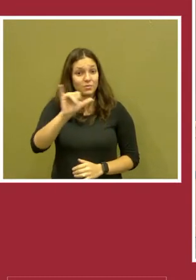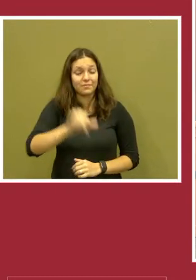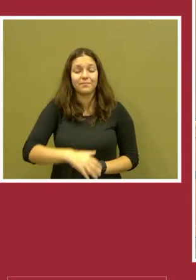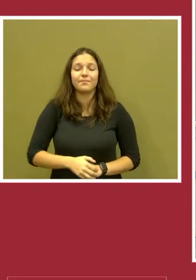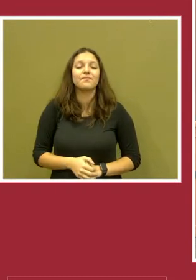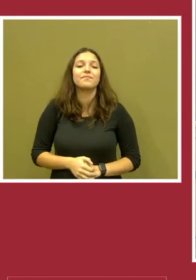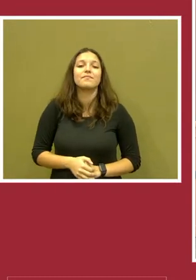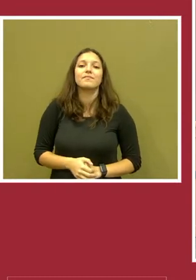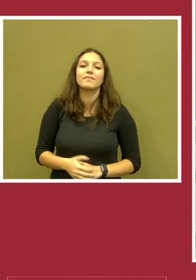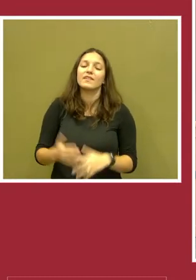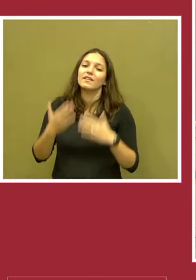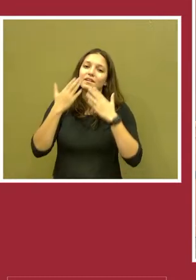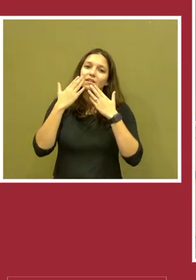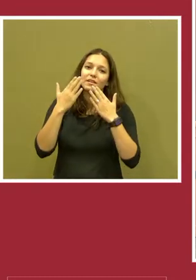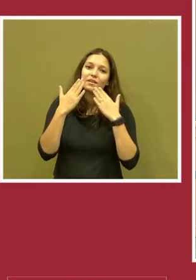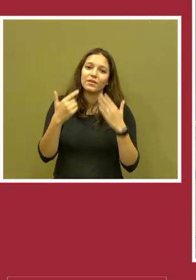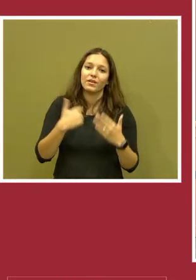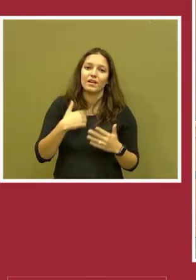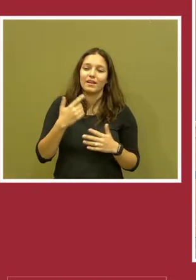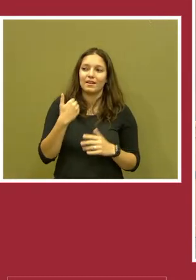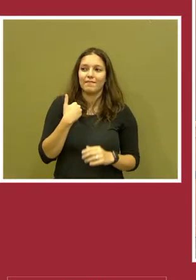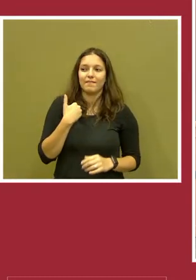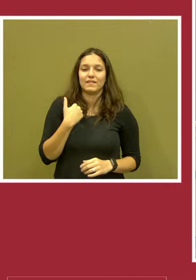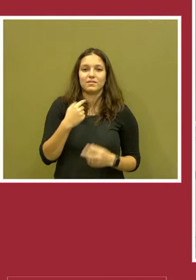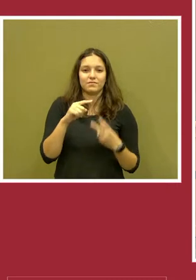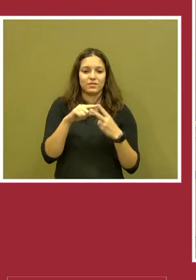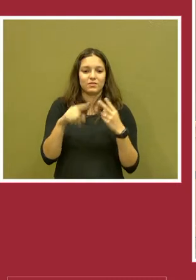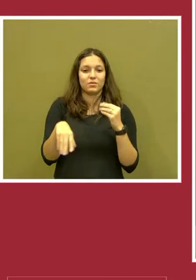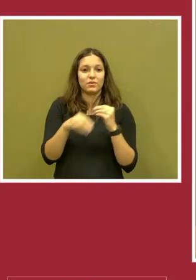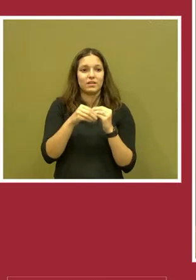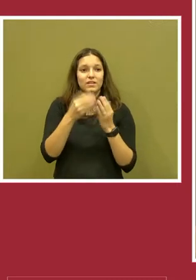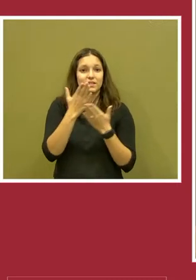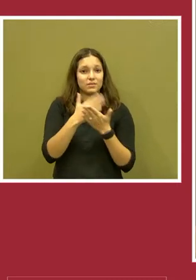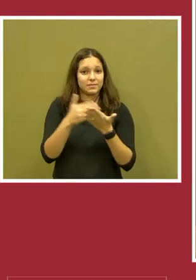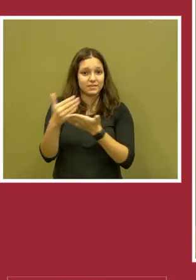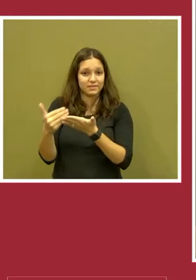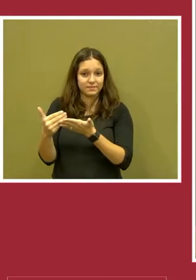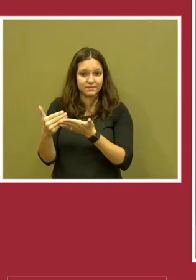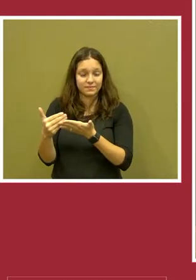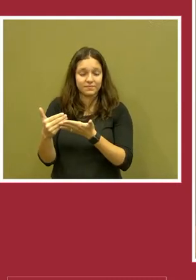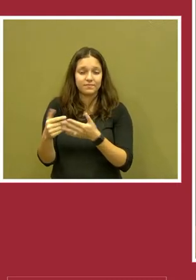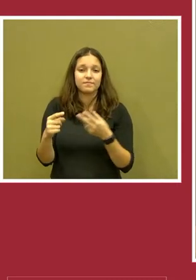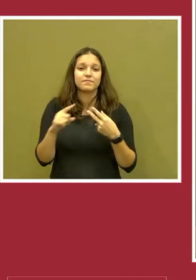Thank you. I have just two additional pieces.